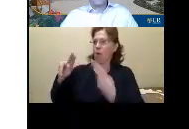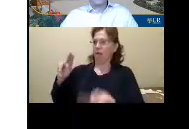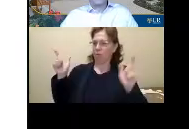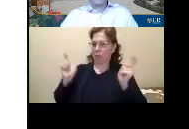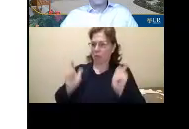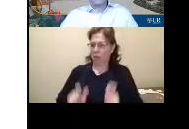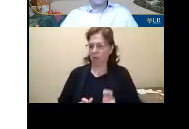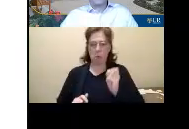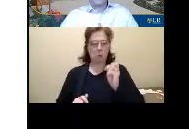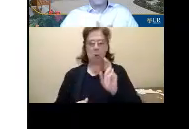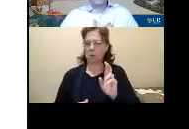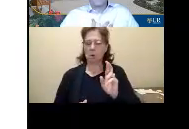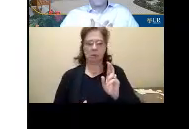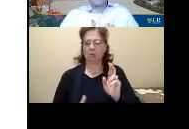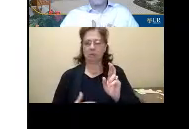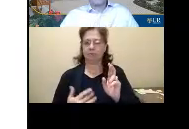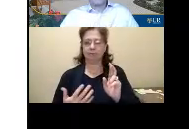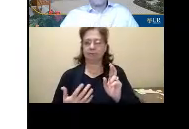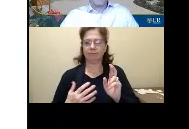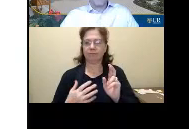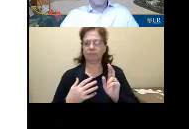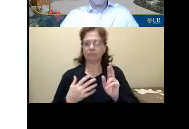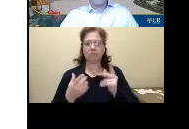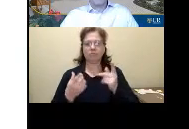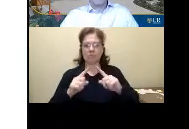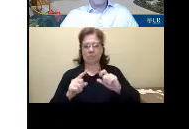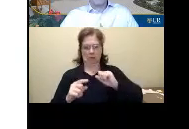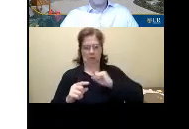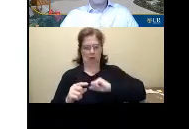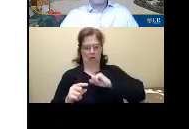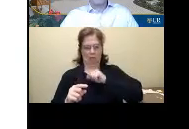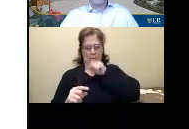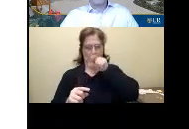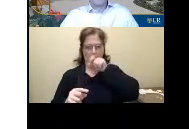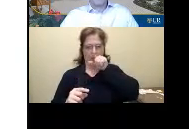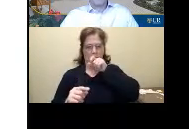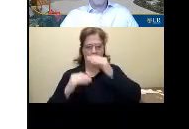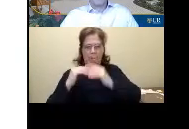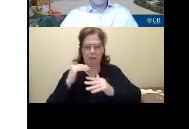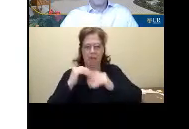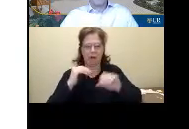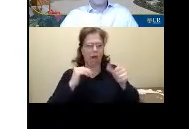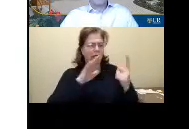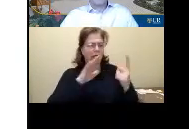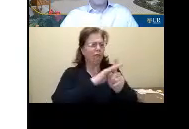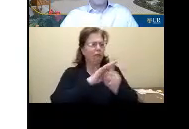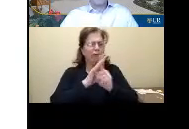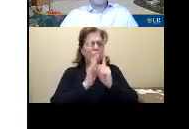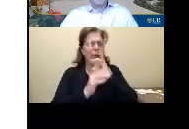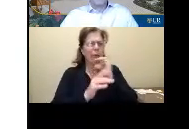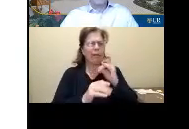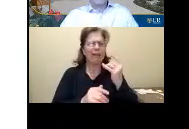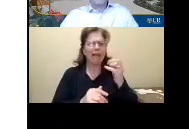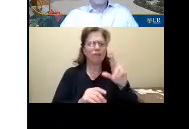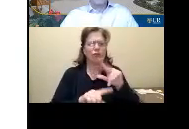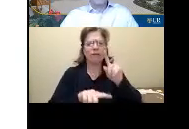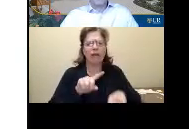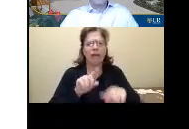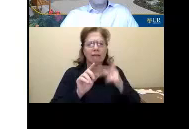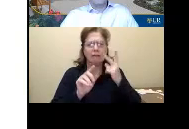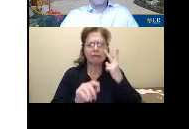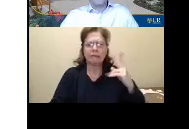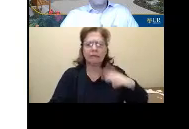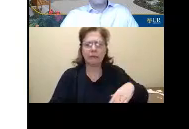or been coughing up blood or having other signs or symptoms of lung cancer. And they should